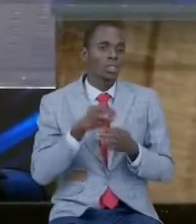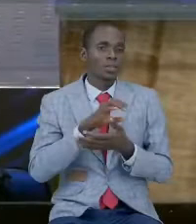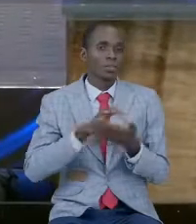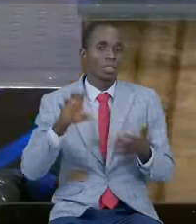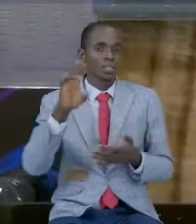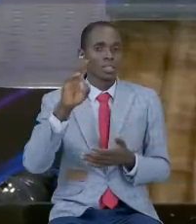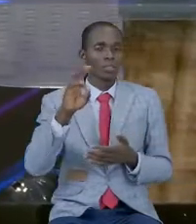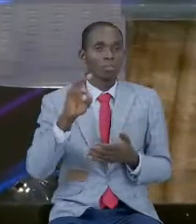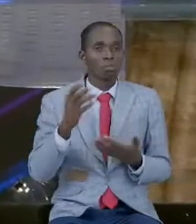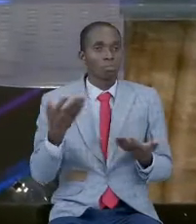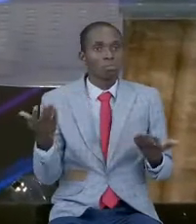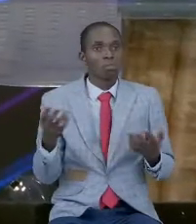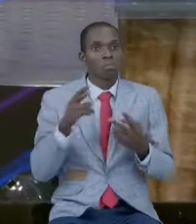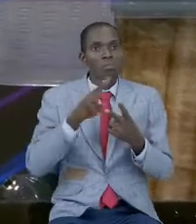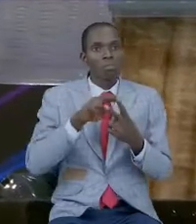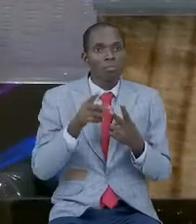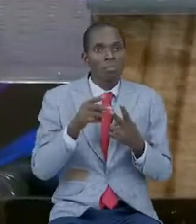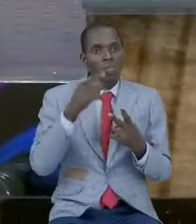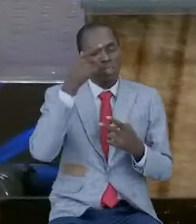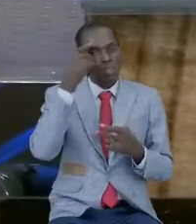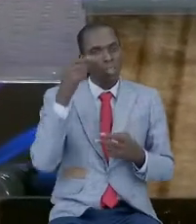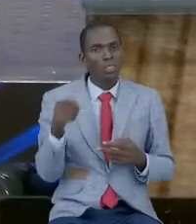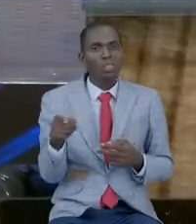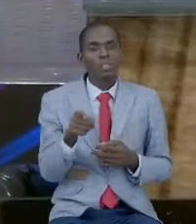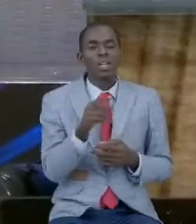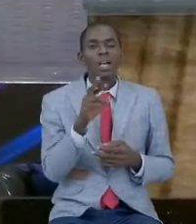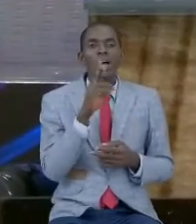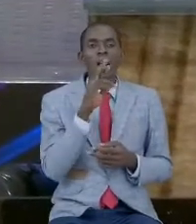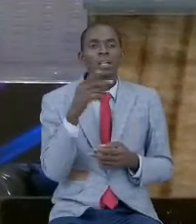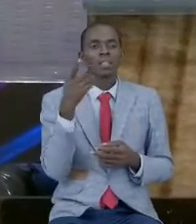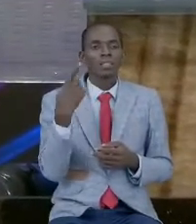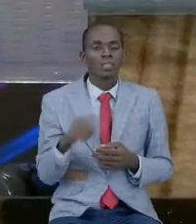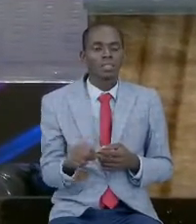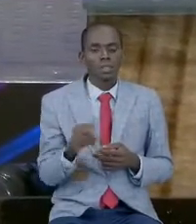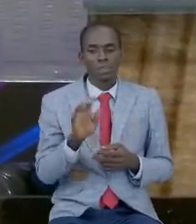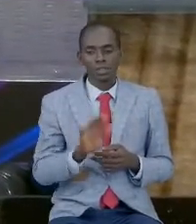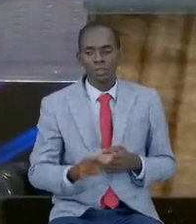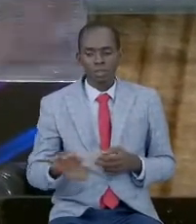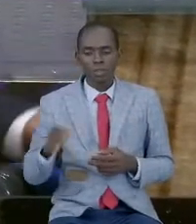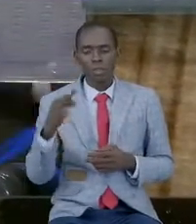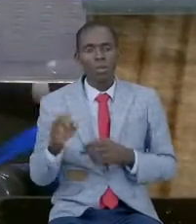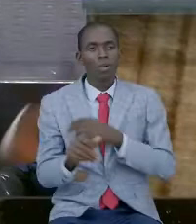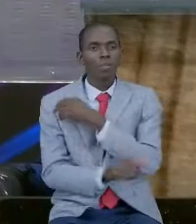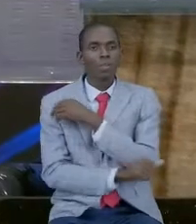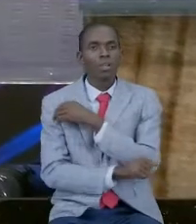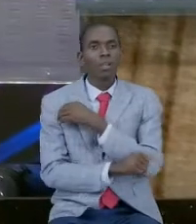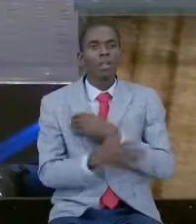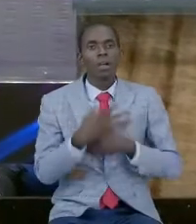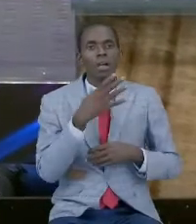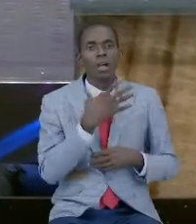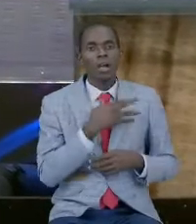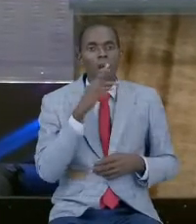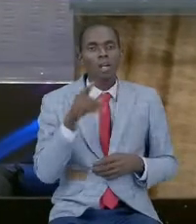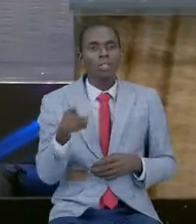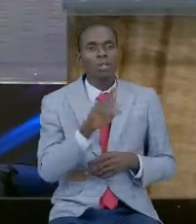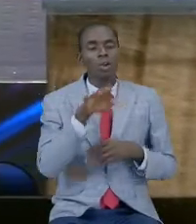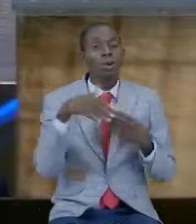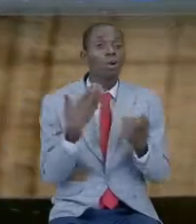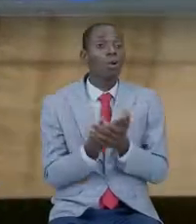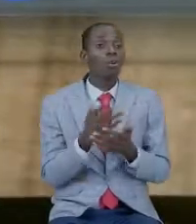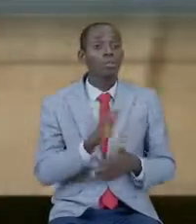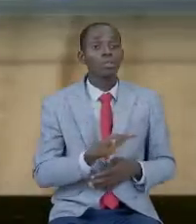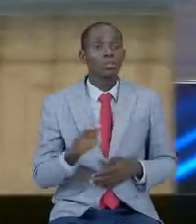Neither because they are the seed of Abraham are they all children.